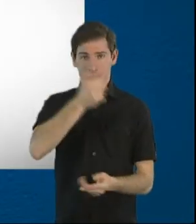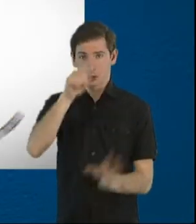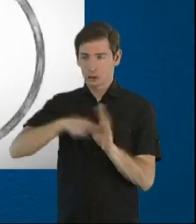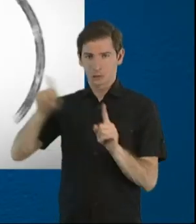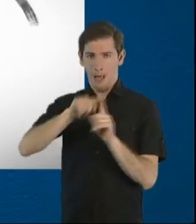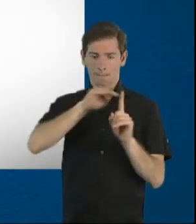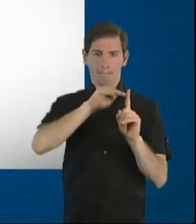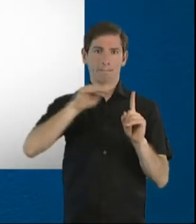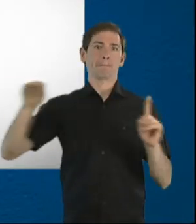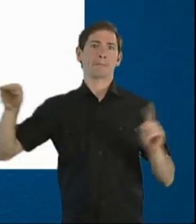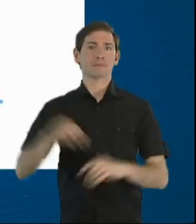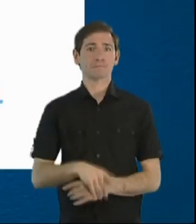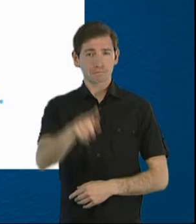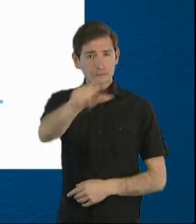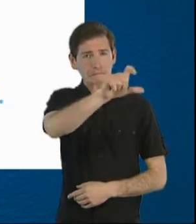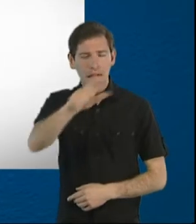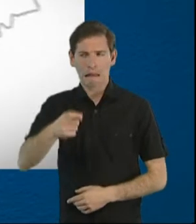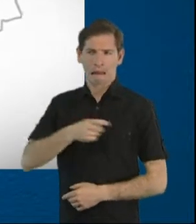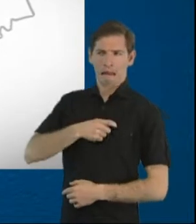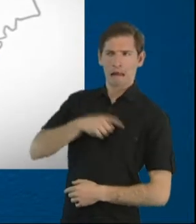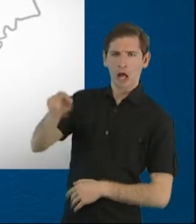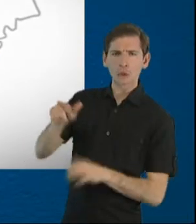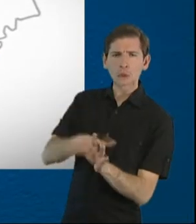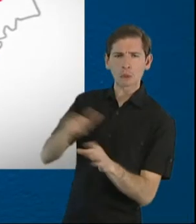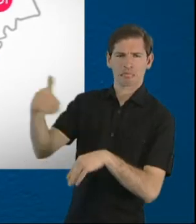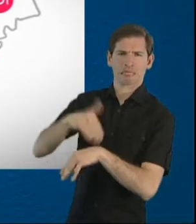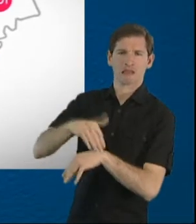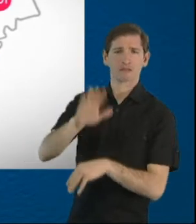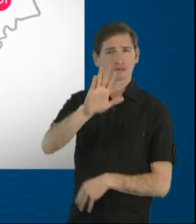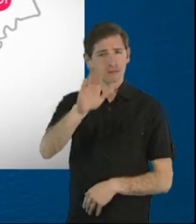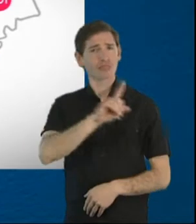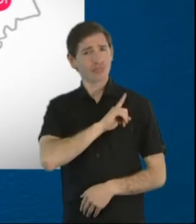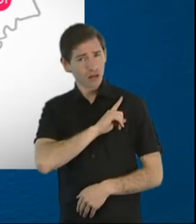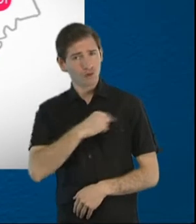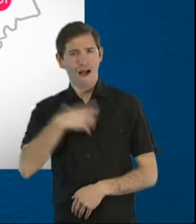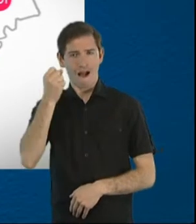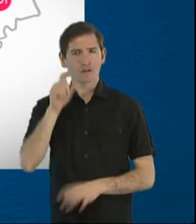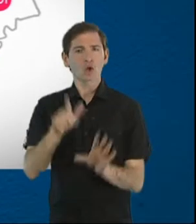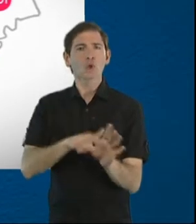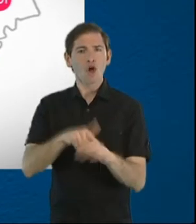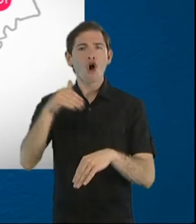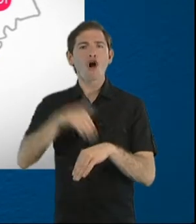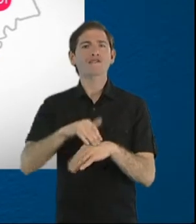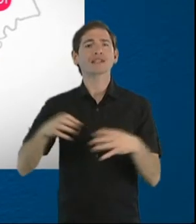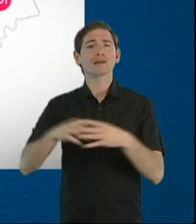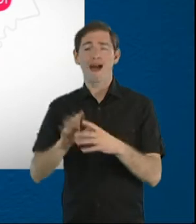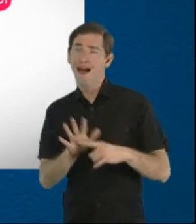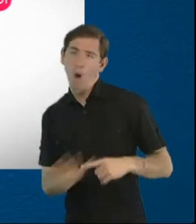Still concerned about youth crime? We are. That's why we have youth offending teams in every London